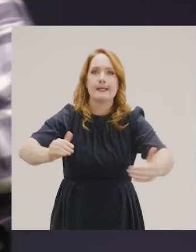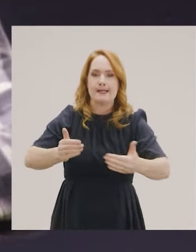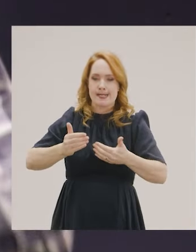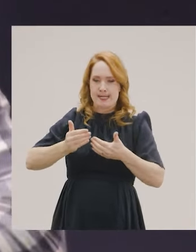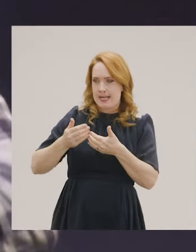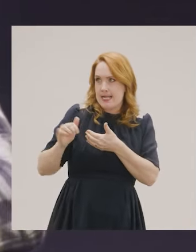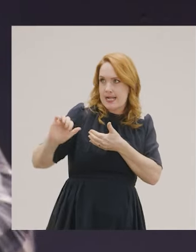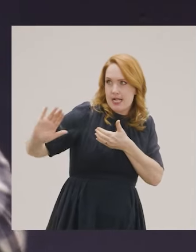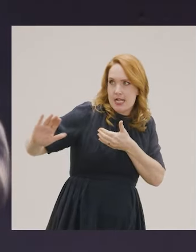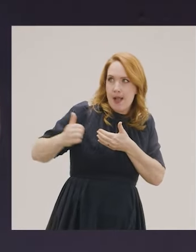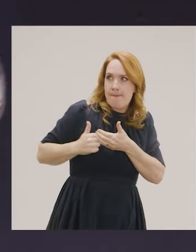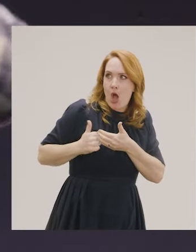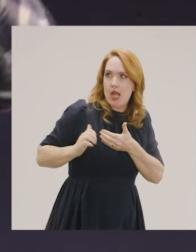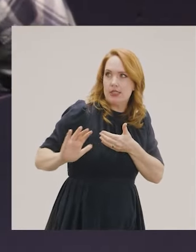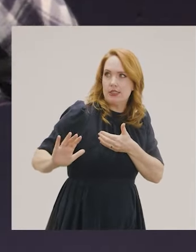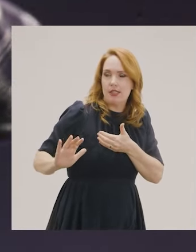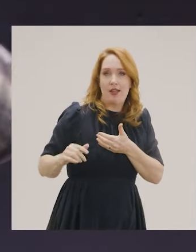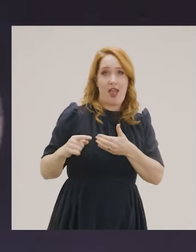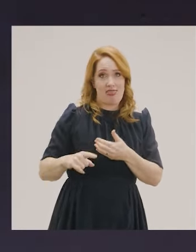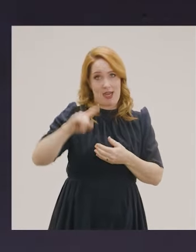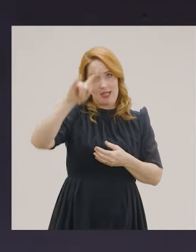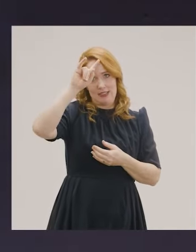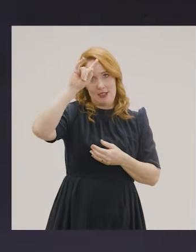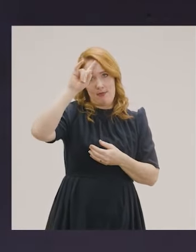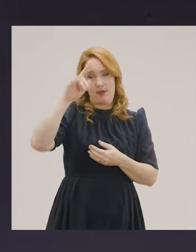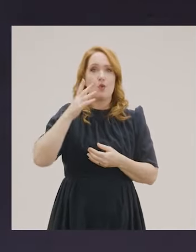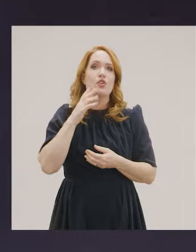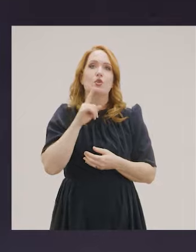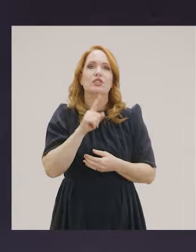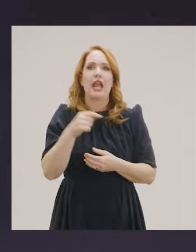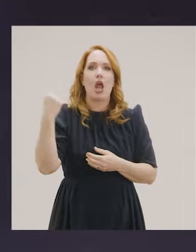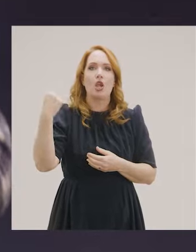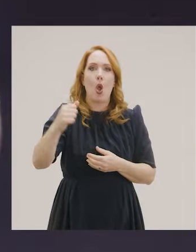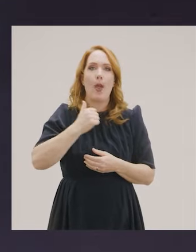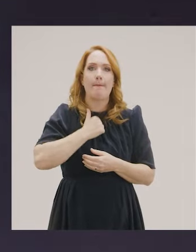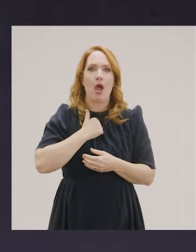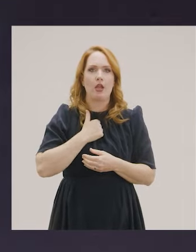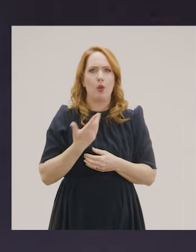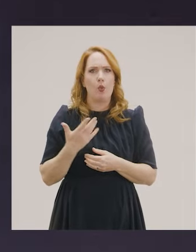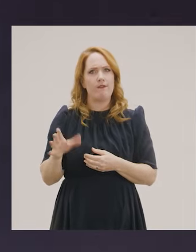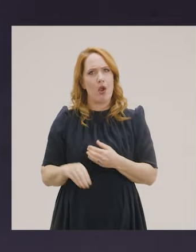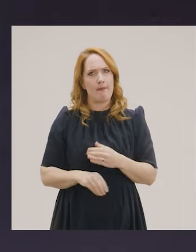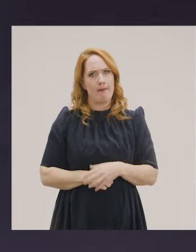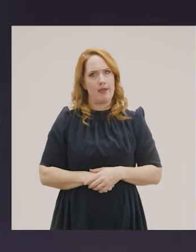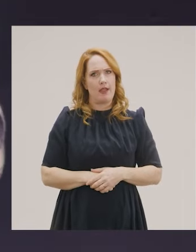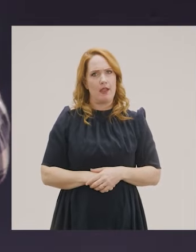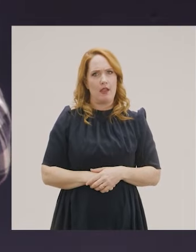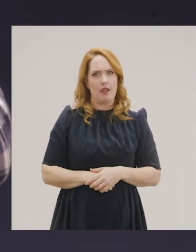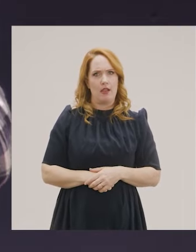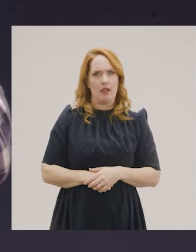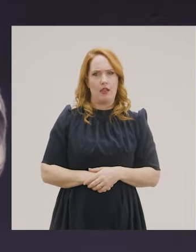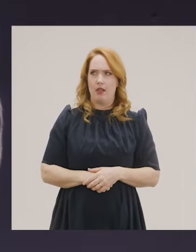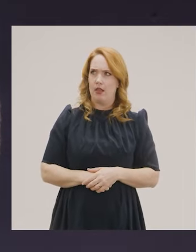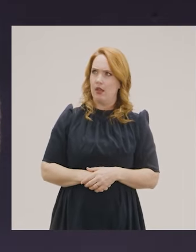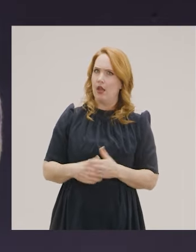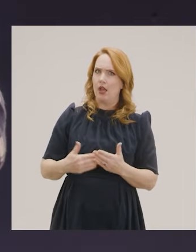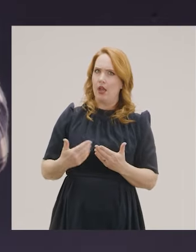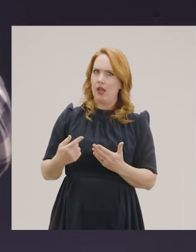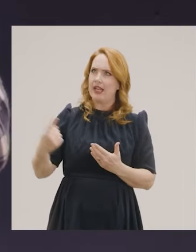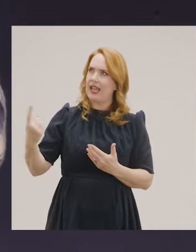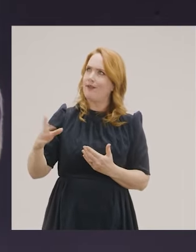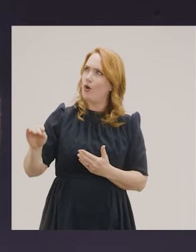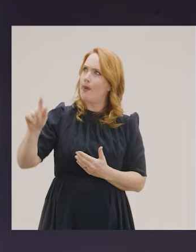we say, no, mine. And friends, that is a demonic thing that it's in our heart. No, mine. Where did it come from? Well, it